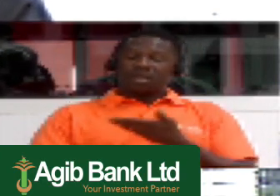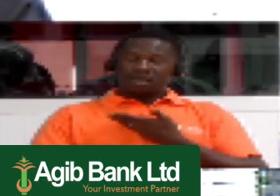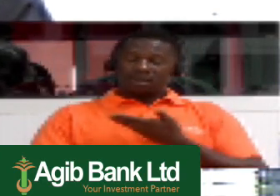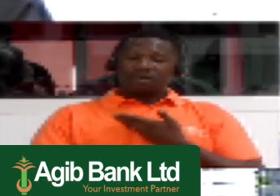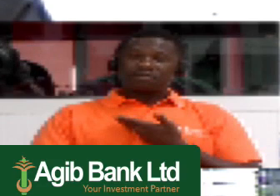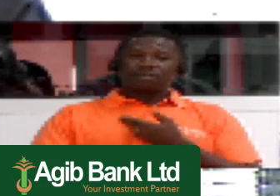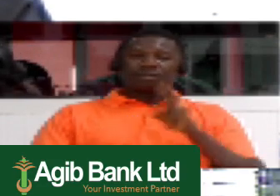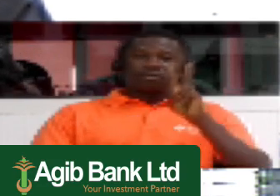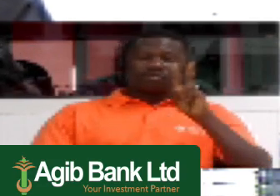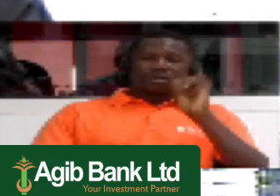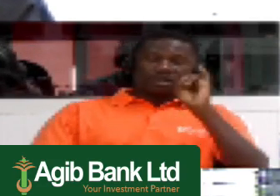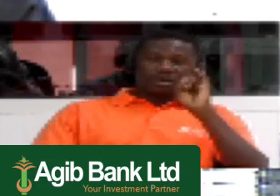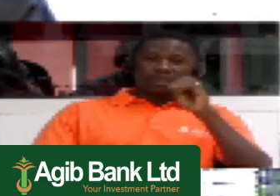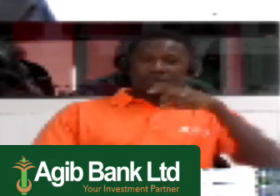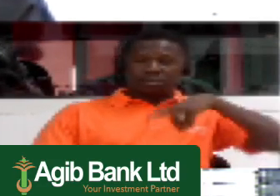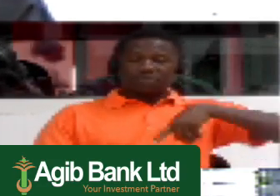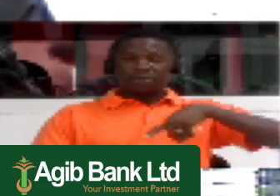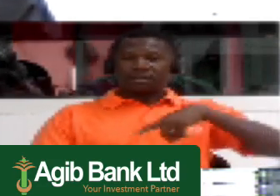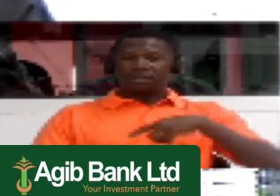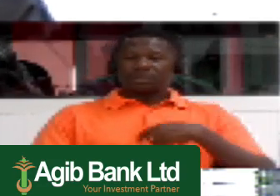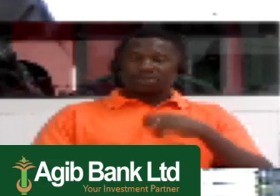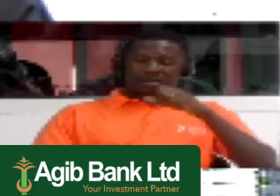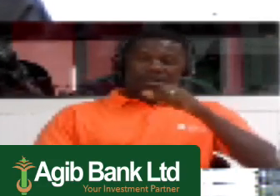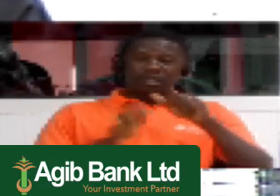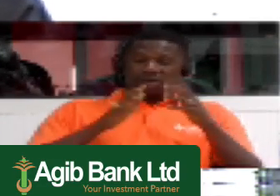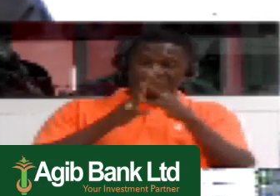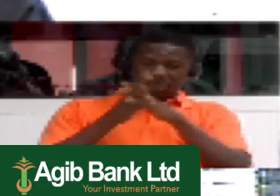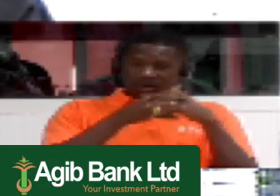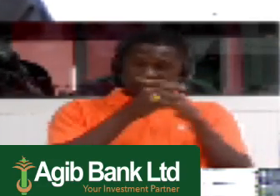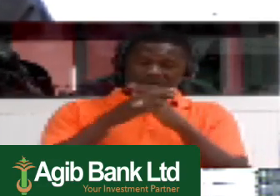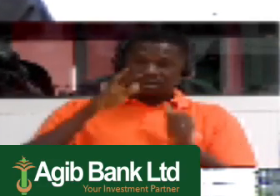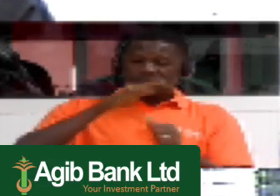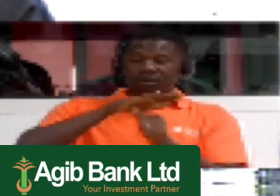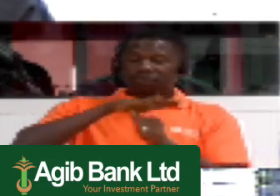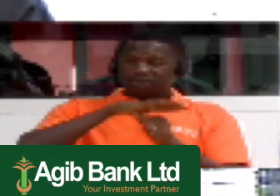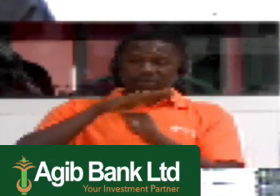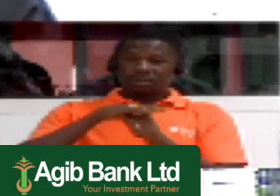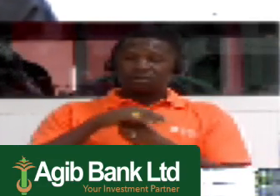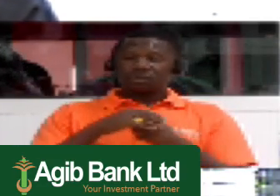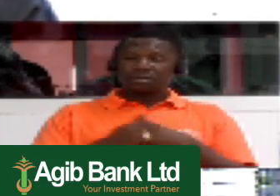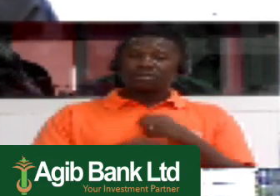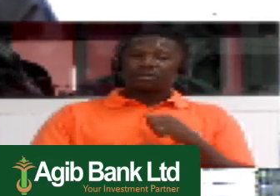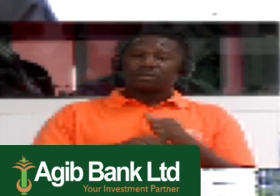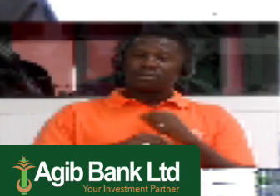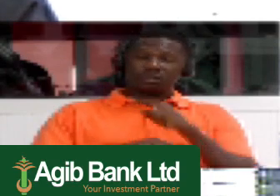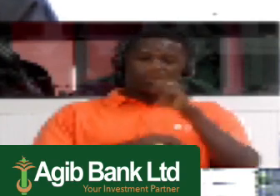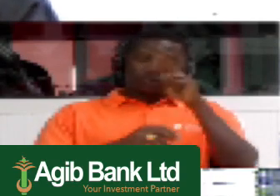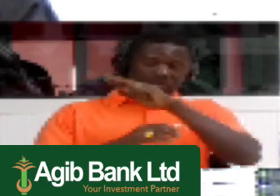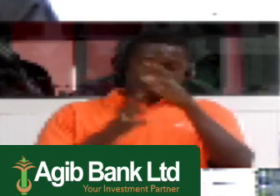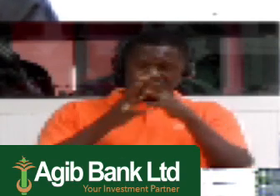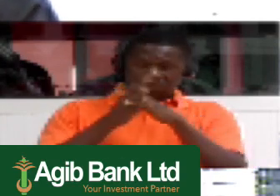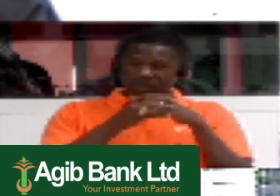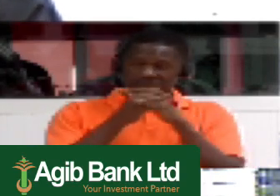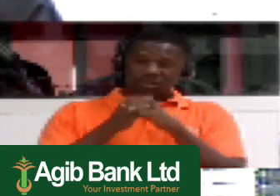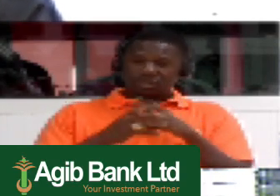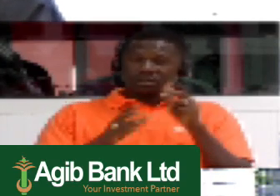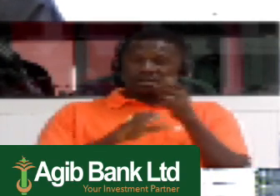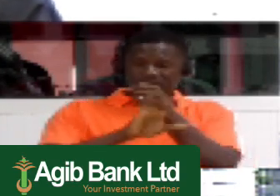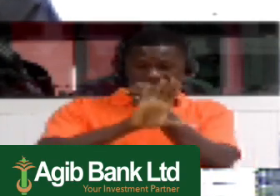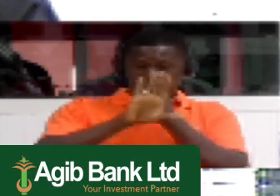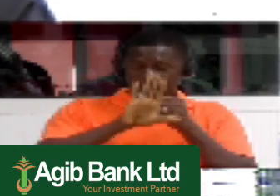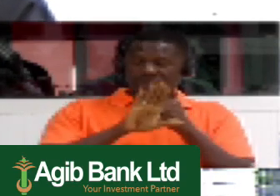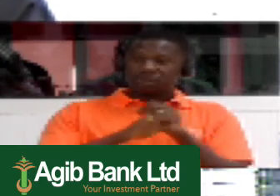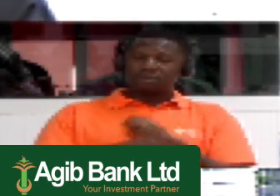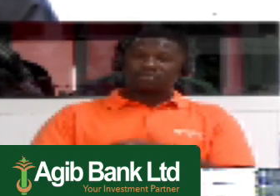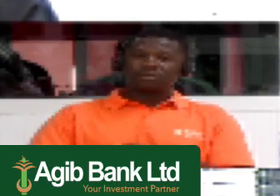Embassy on the United States Secret Service. I did VIP under the U.S. Embassy, the United States, under the United States Secret Service.